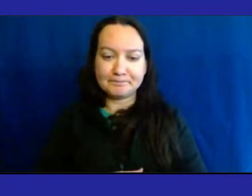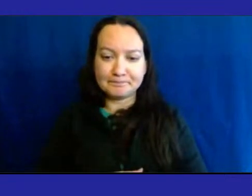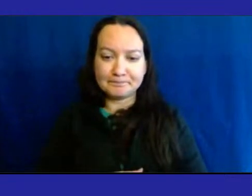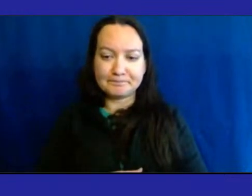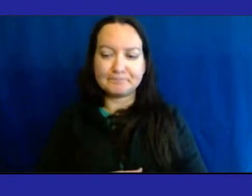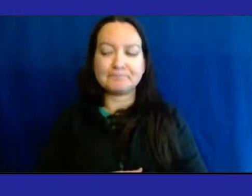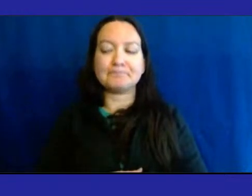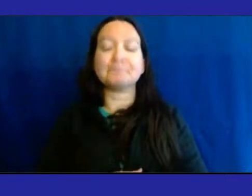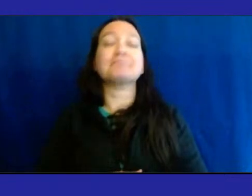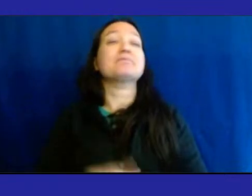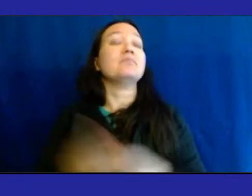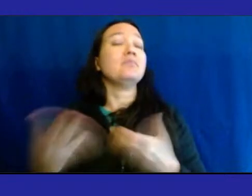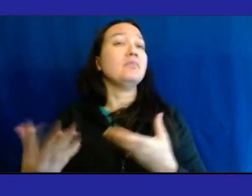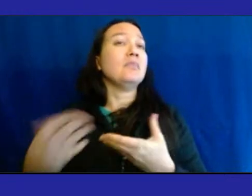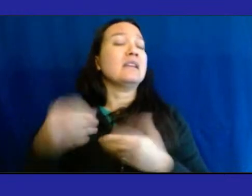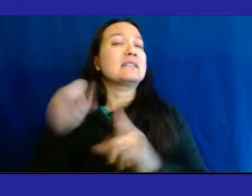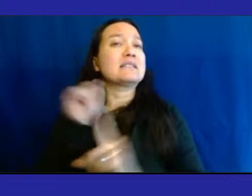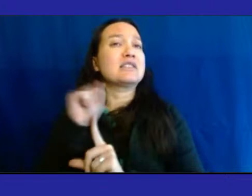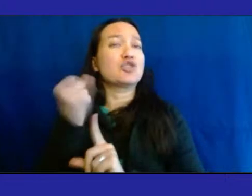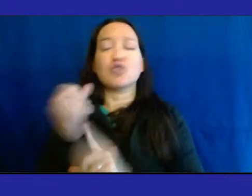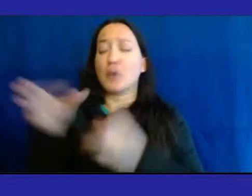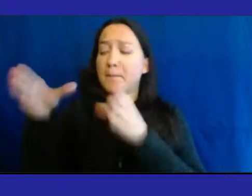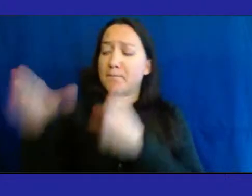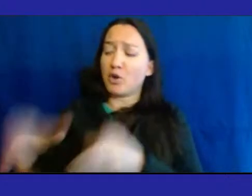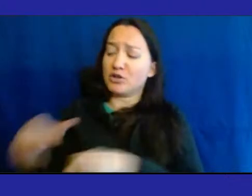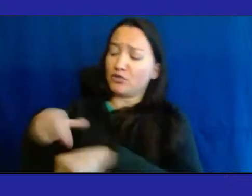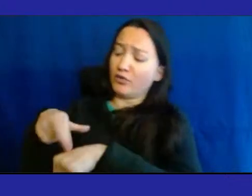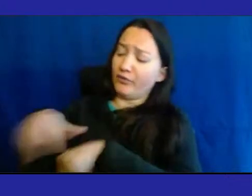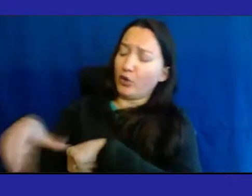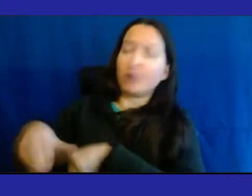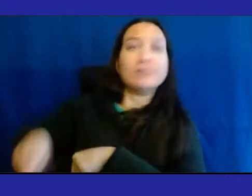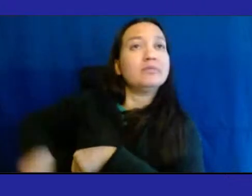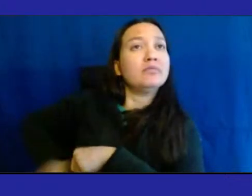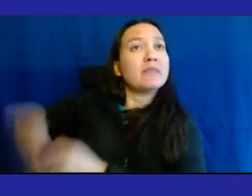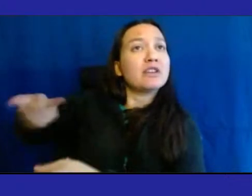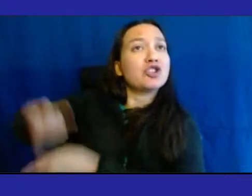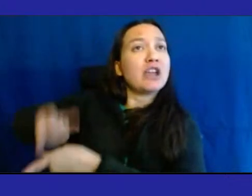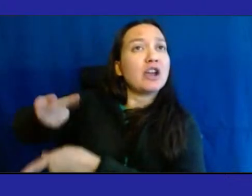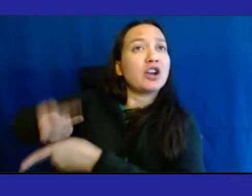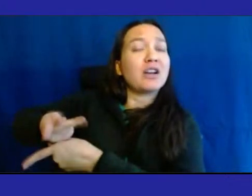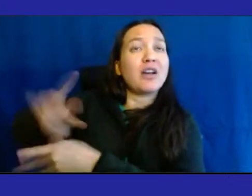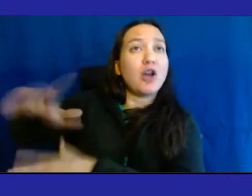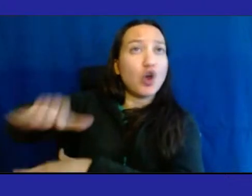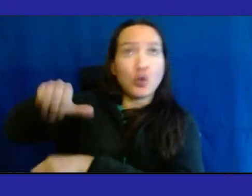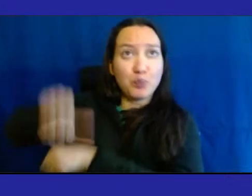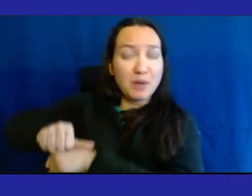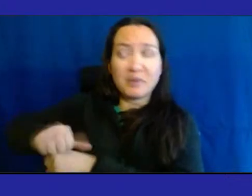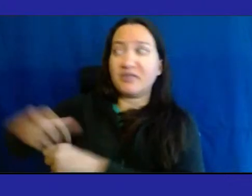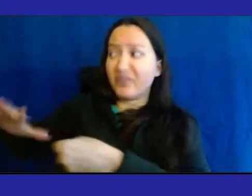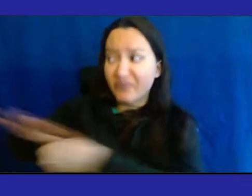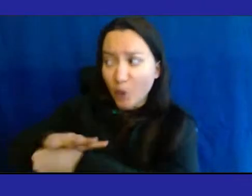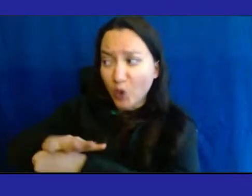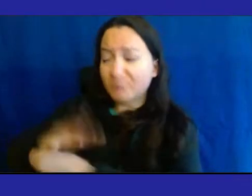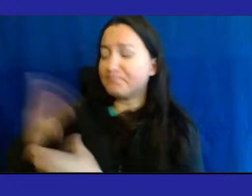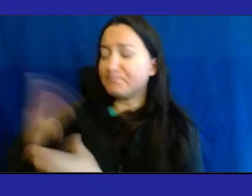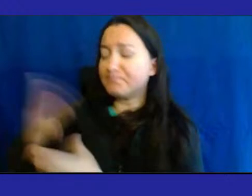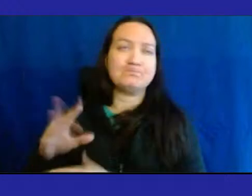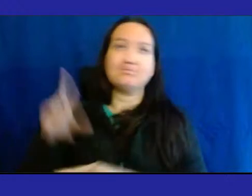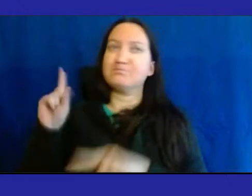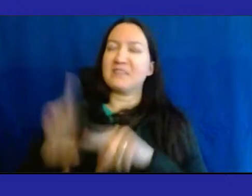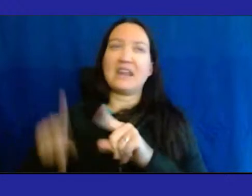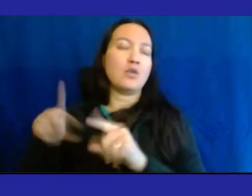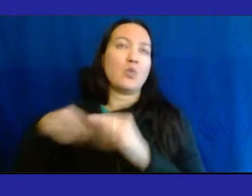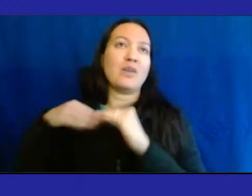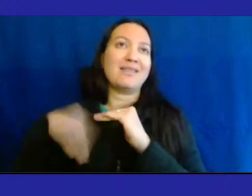includes scenarios in which a person was referred for nephrology care, but that appointment wasn't available within 90 days.